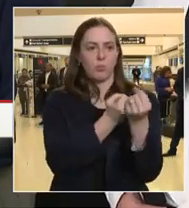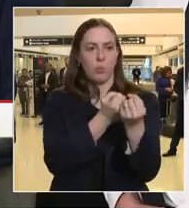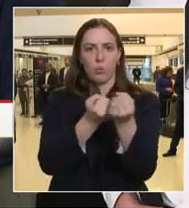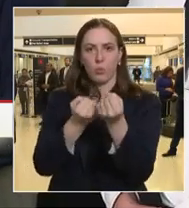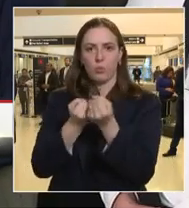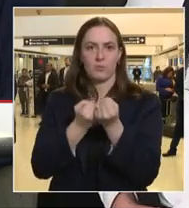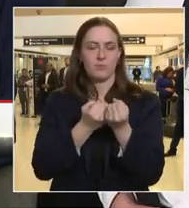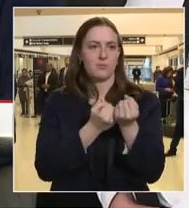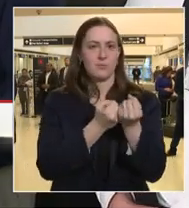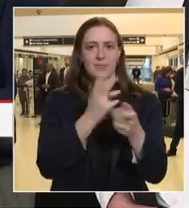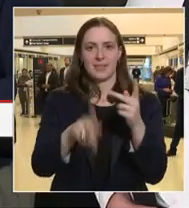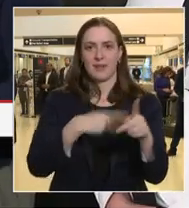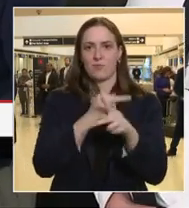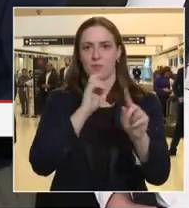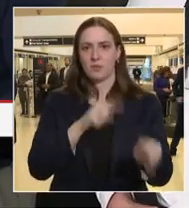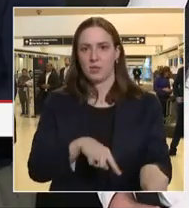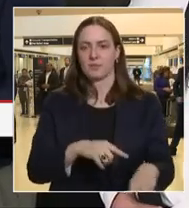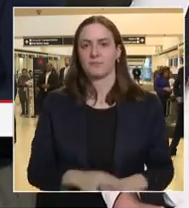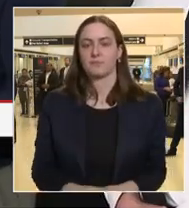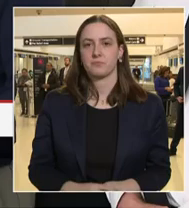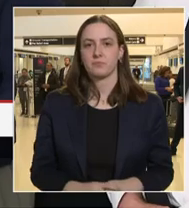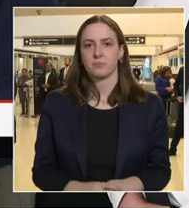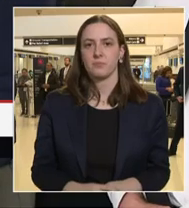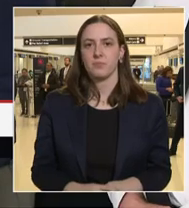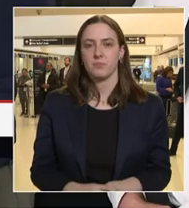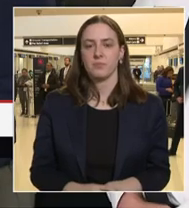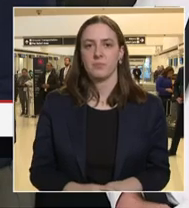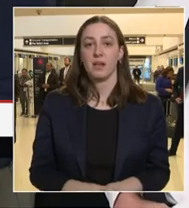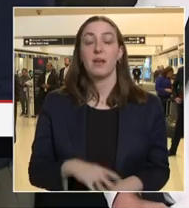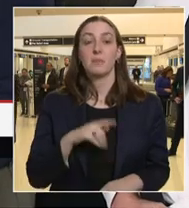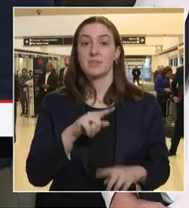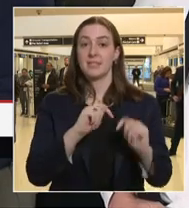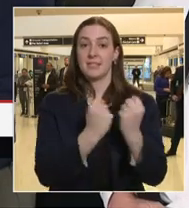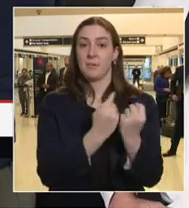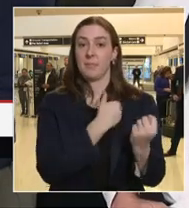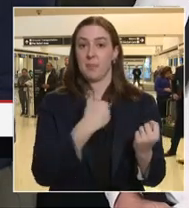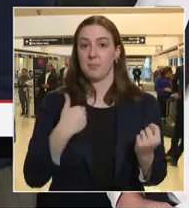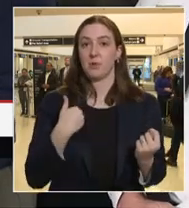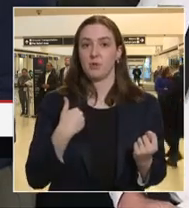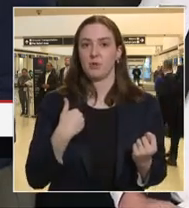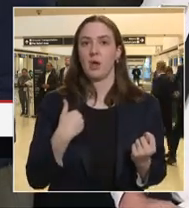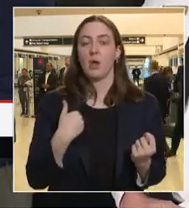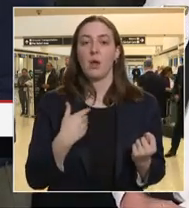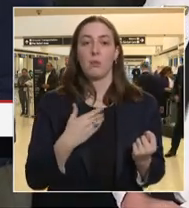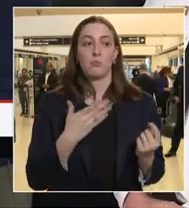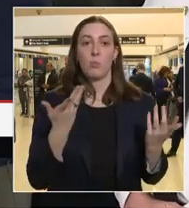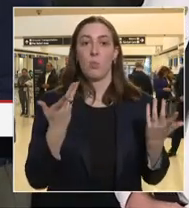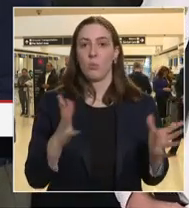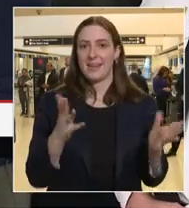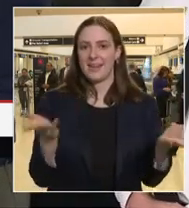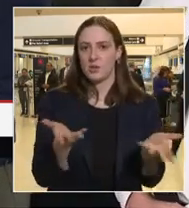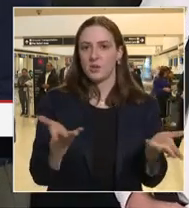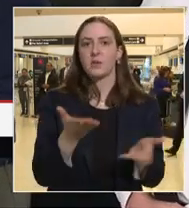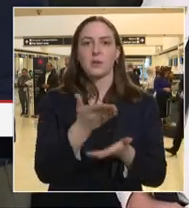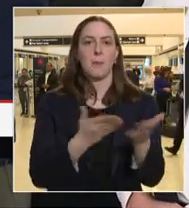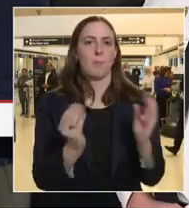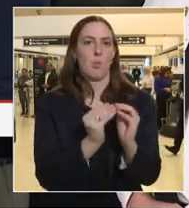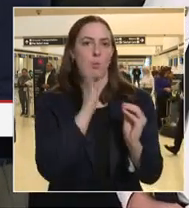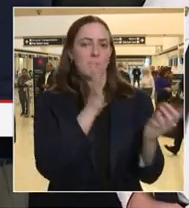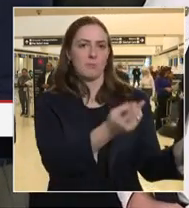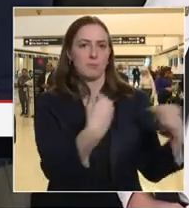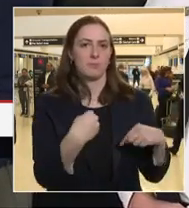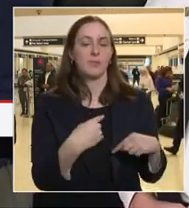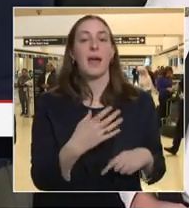These team members are on site or arriving soon. And additionally, we have members of our GO